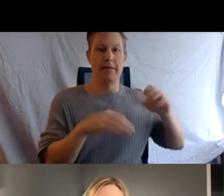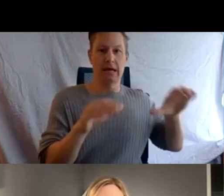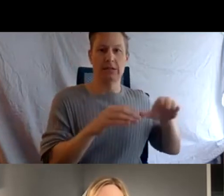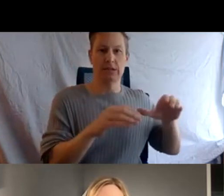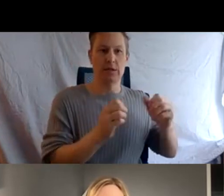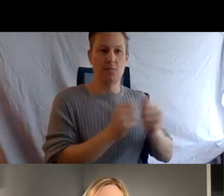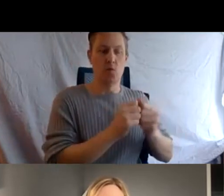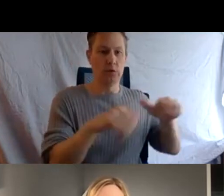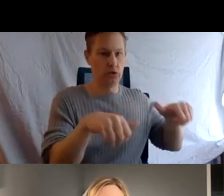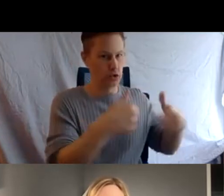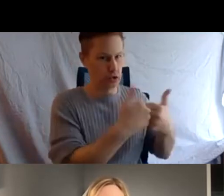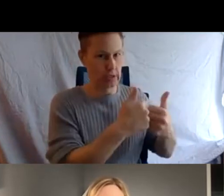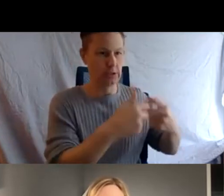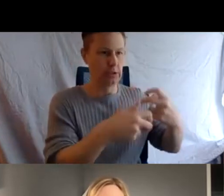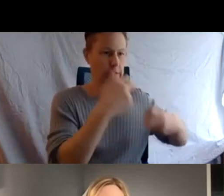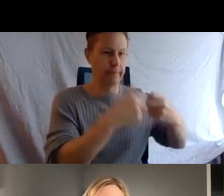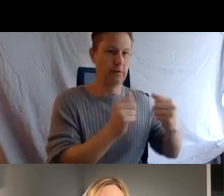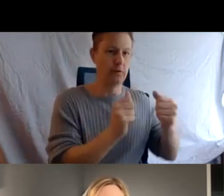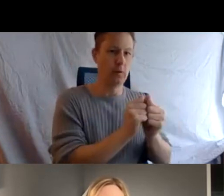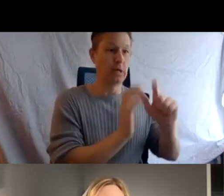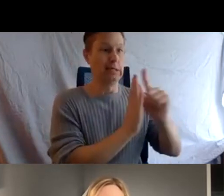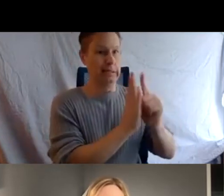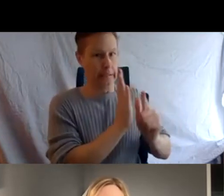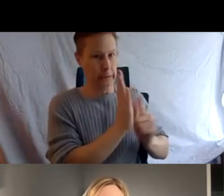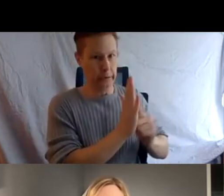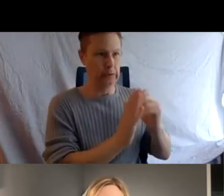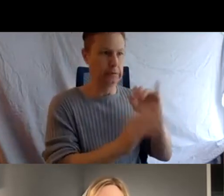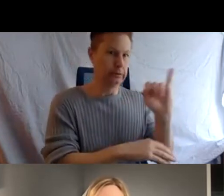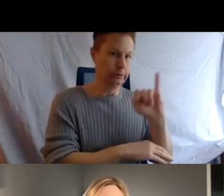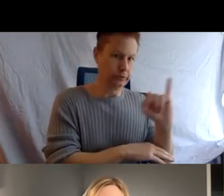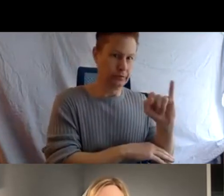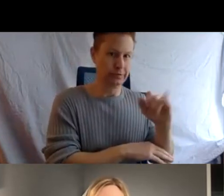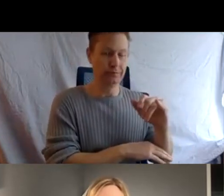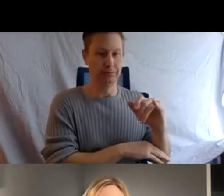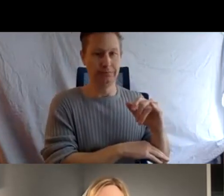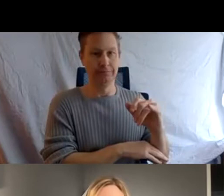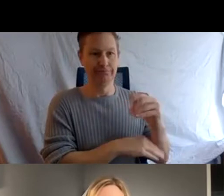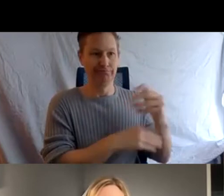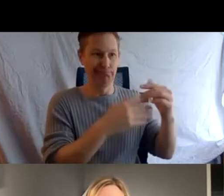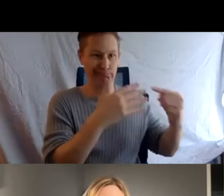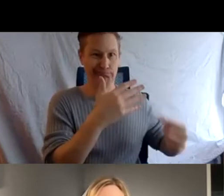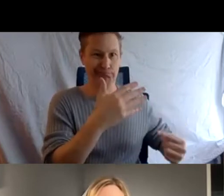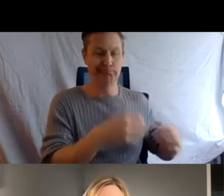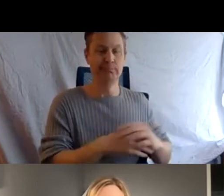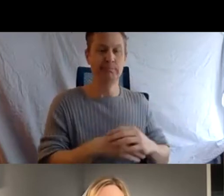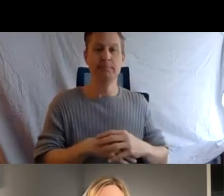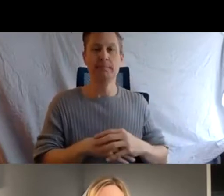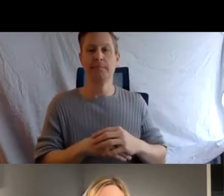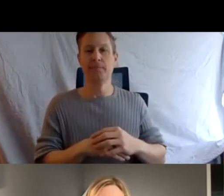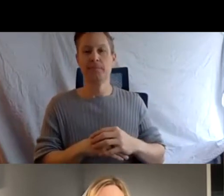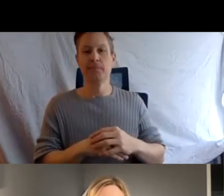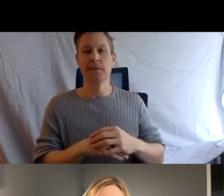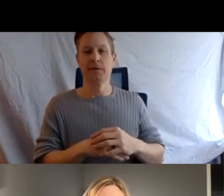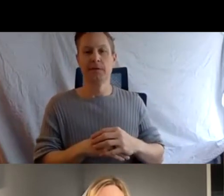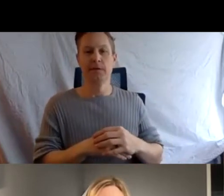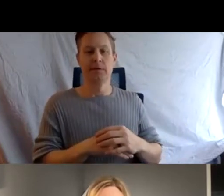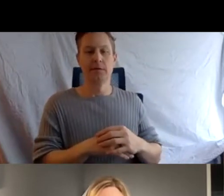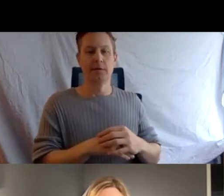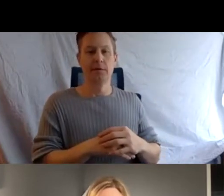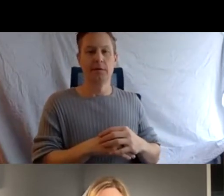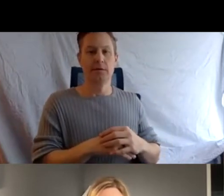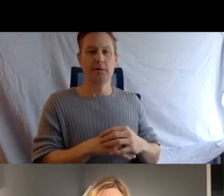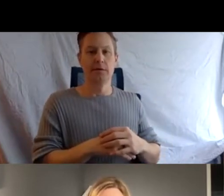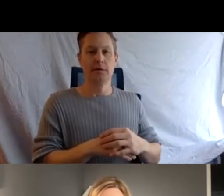and challenging with legalities and insurance and things like that. So there's that thing of,